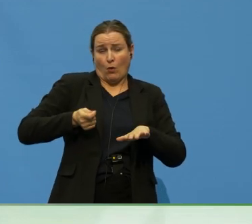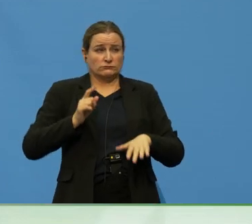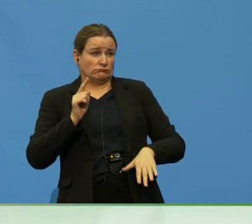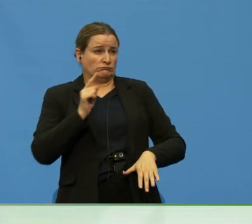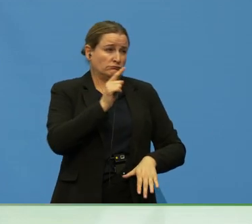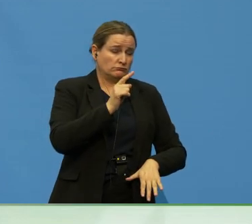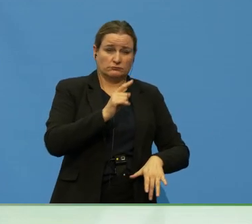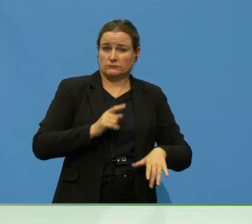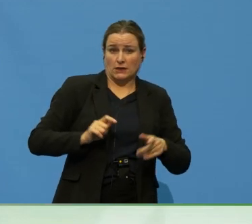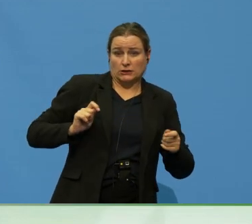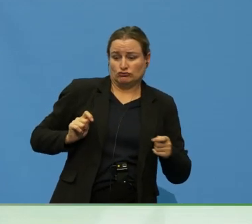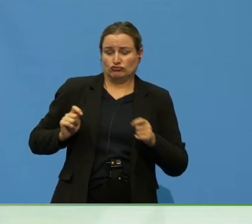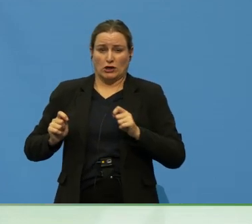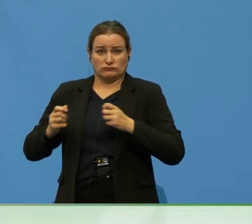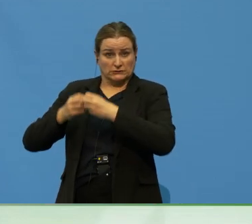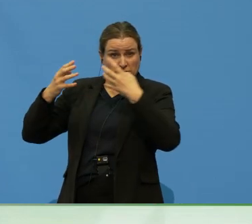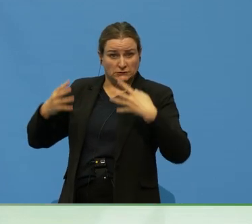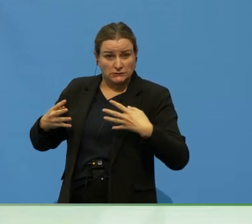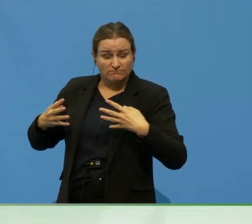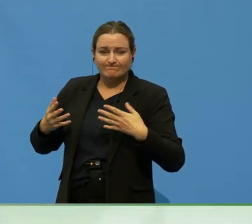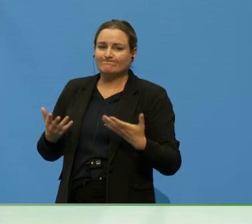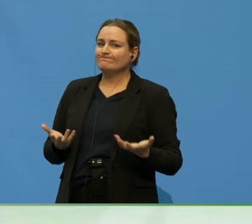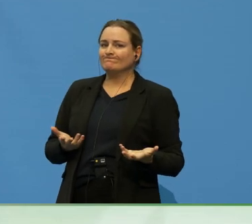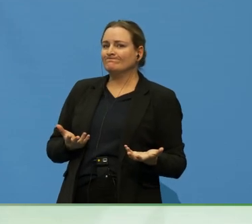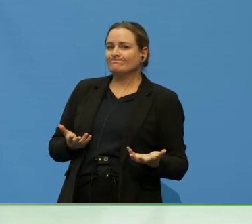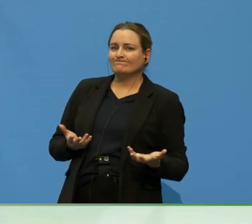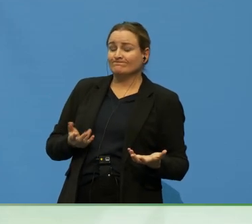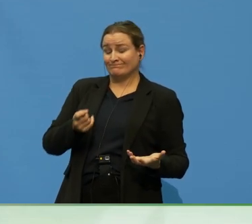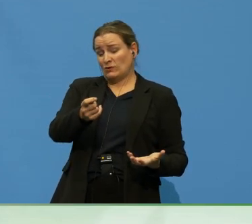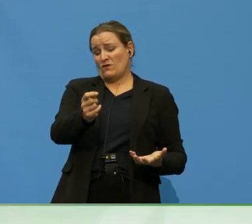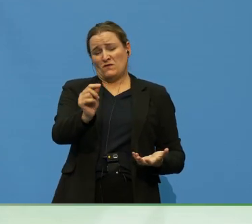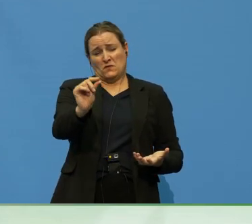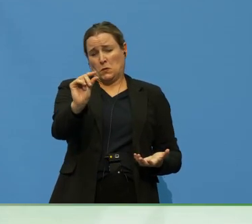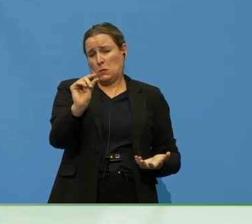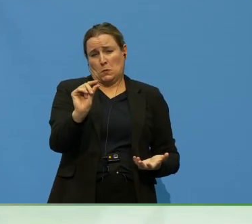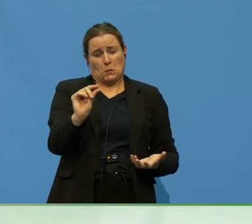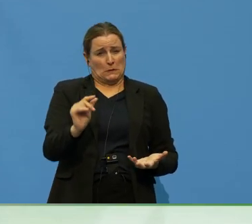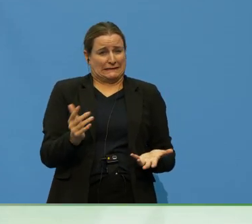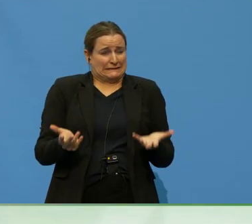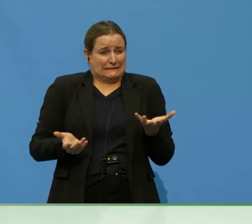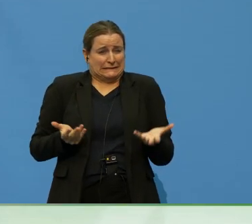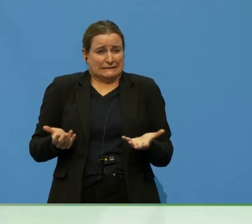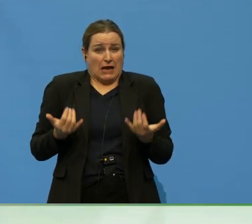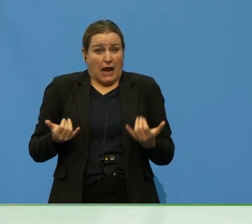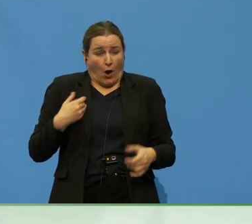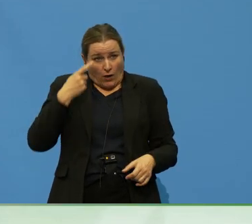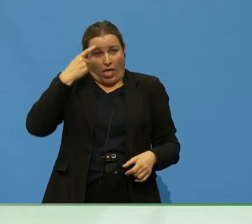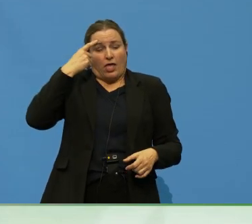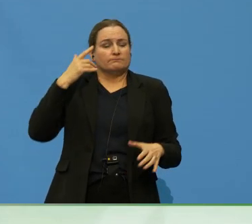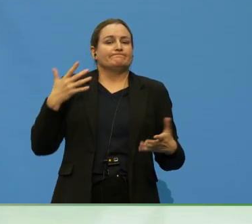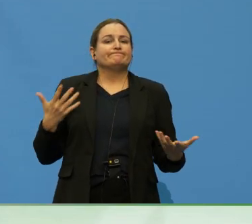accessibility, that open out some sort of area of life that are accessible. And so the paradigm